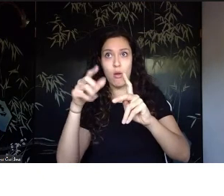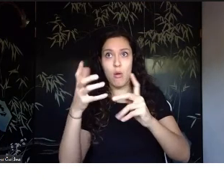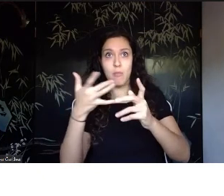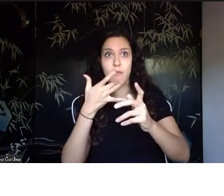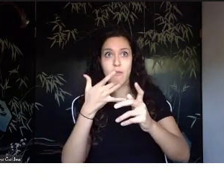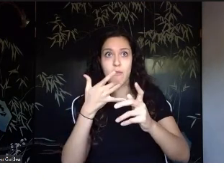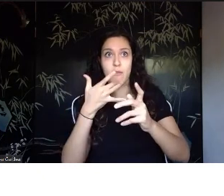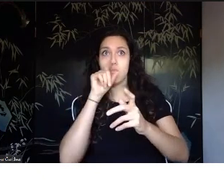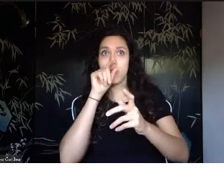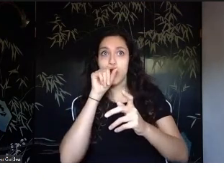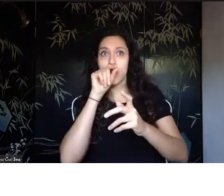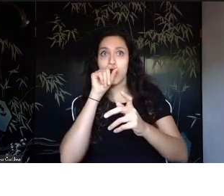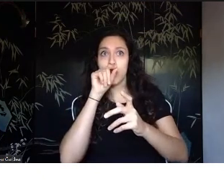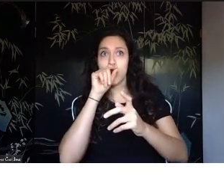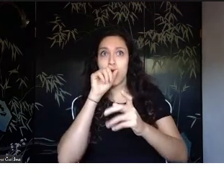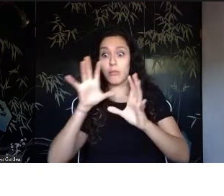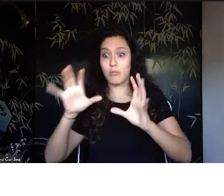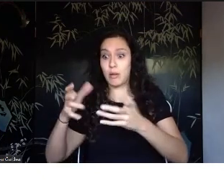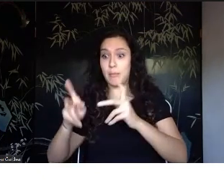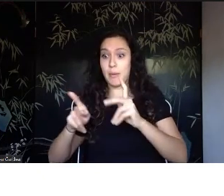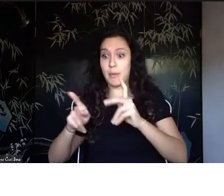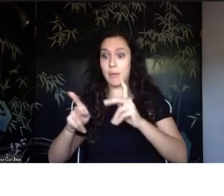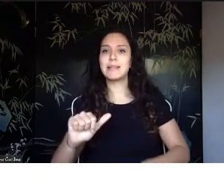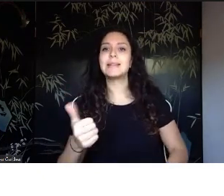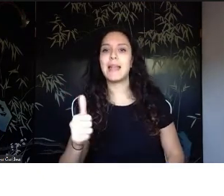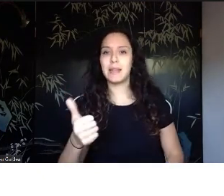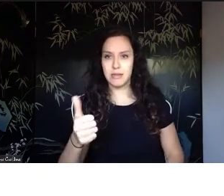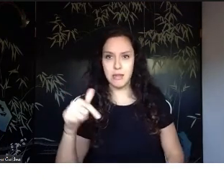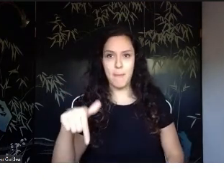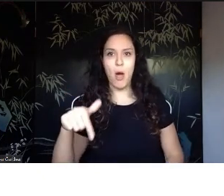how many out of